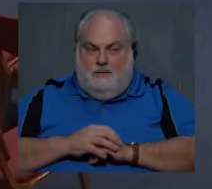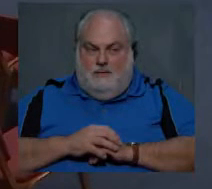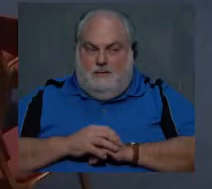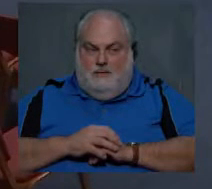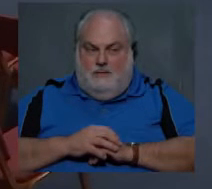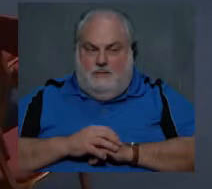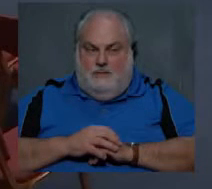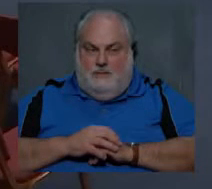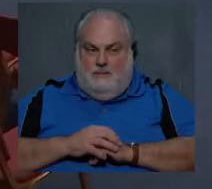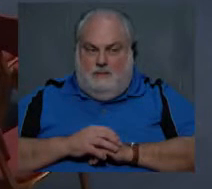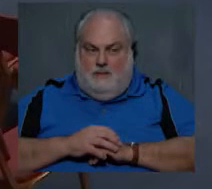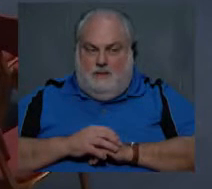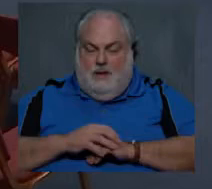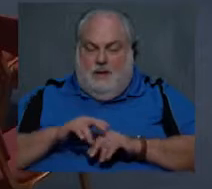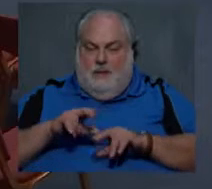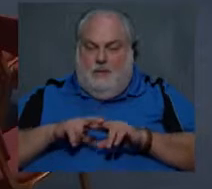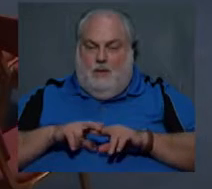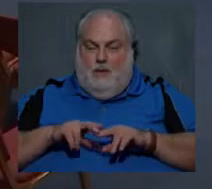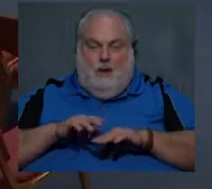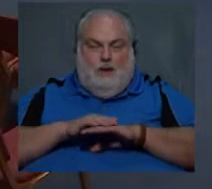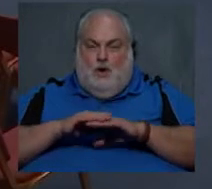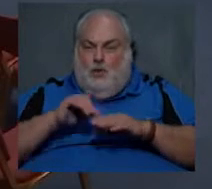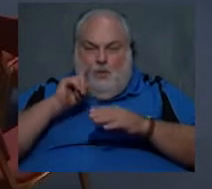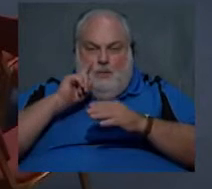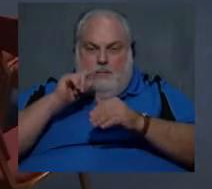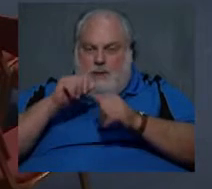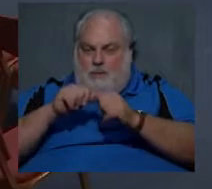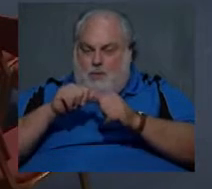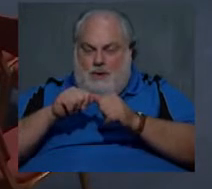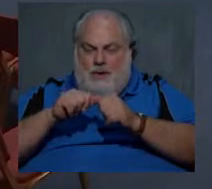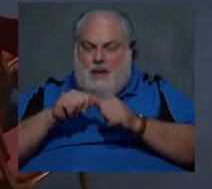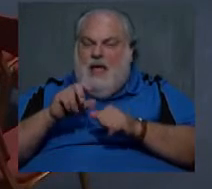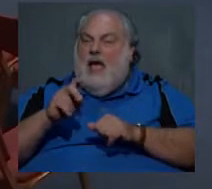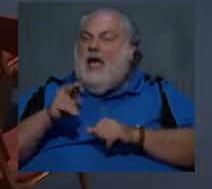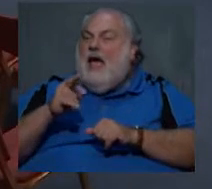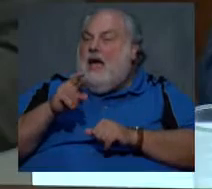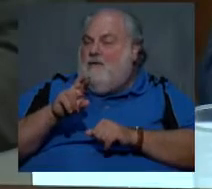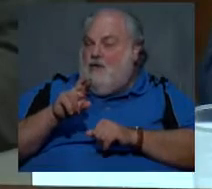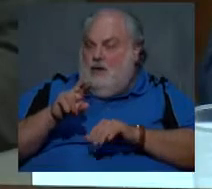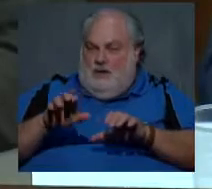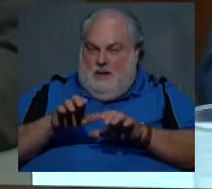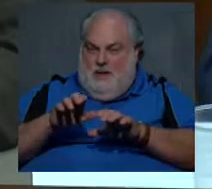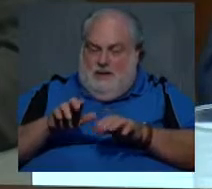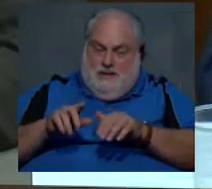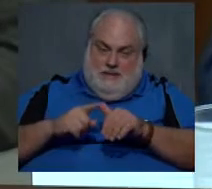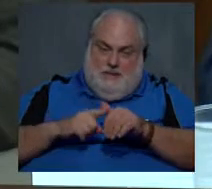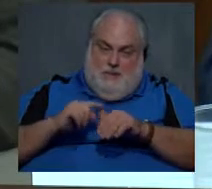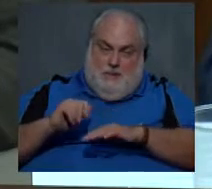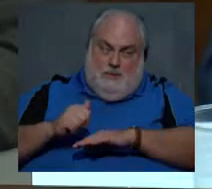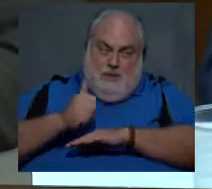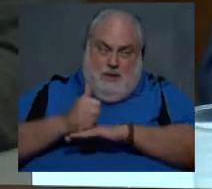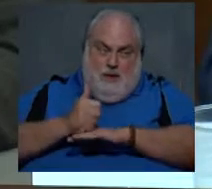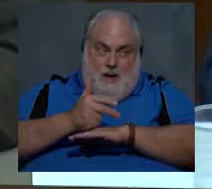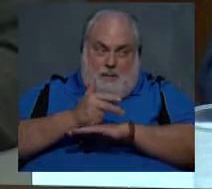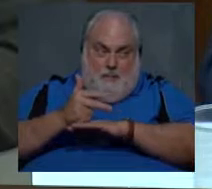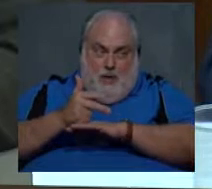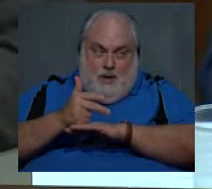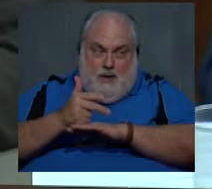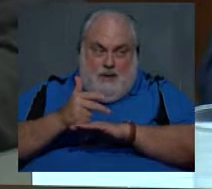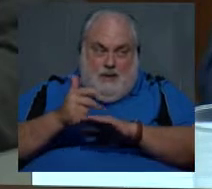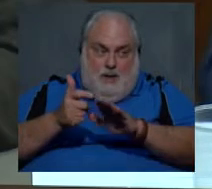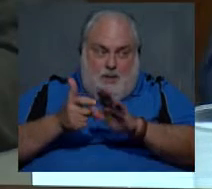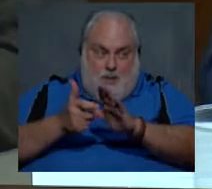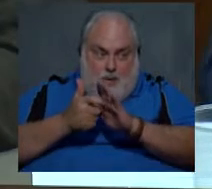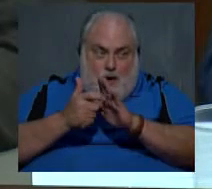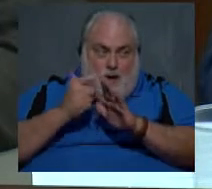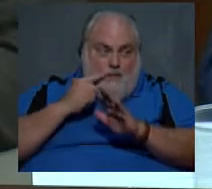historically? Chairman, we do not recall that it has ever been done. Typically, when we set this, there's a parking space requirement per square footage of